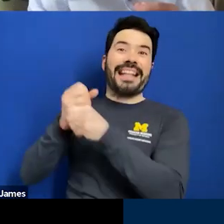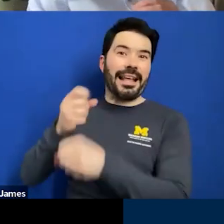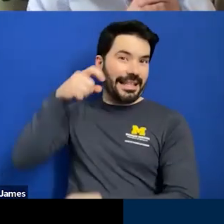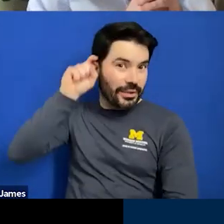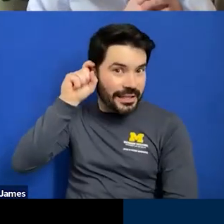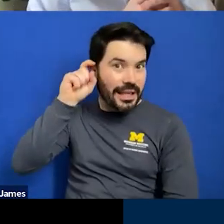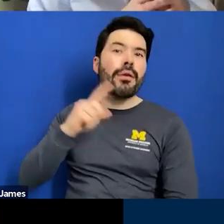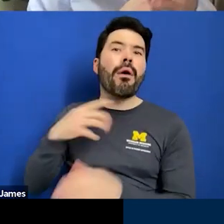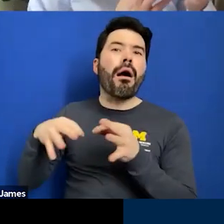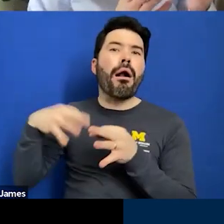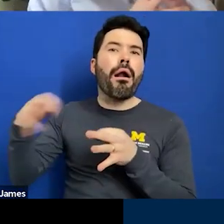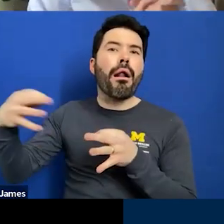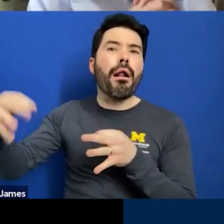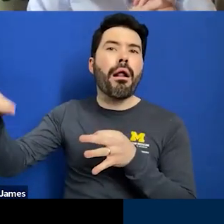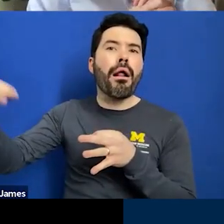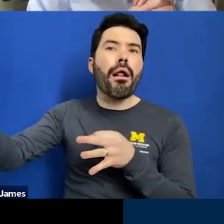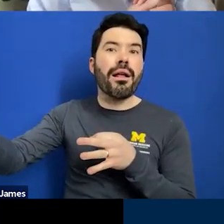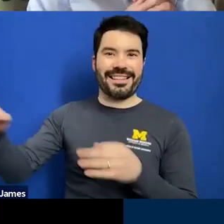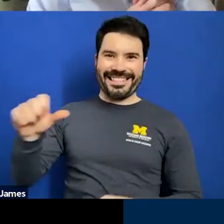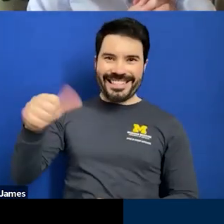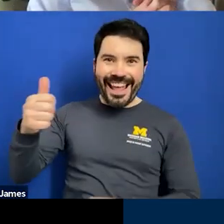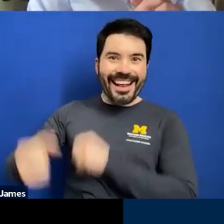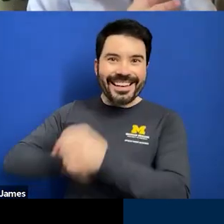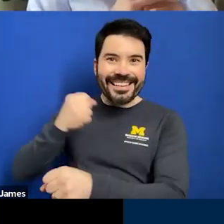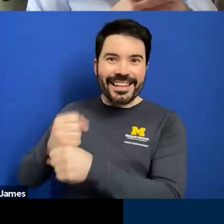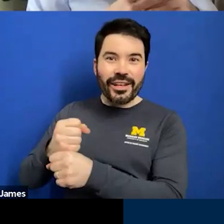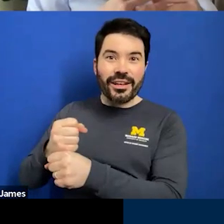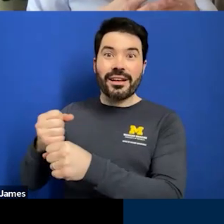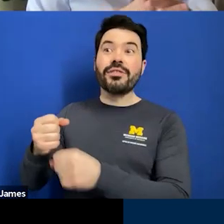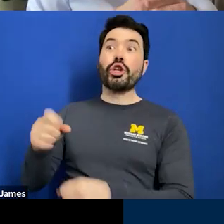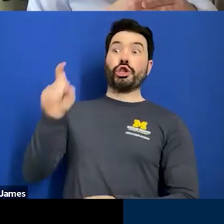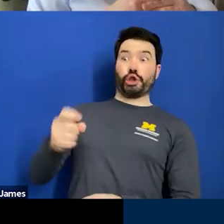delayed by about 10 years in most people.